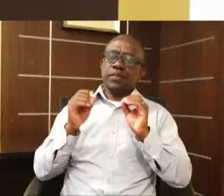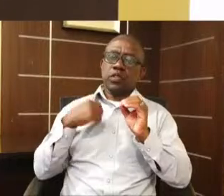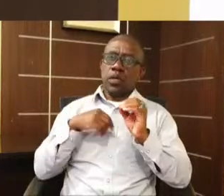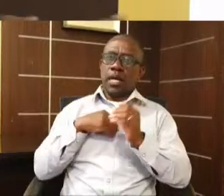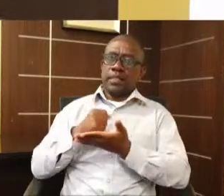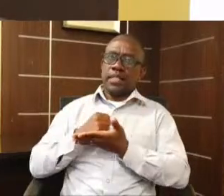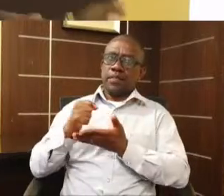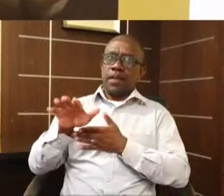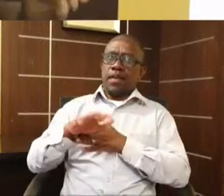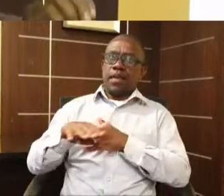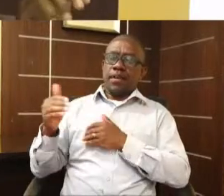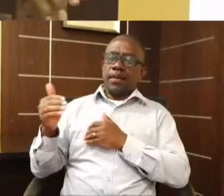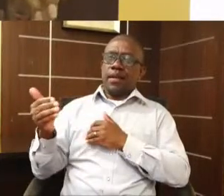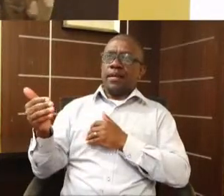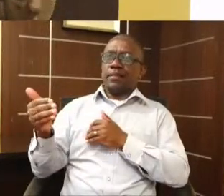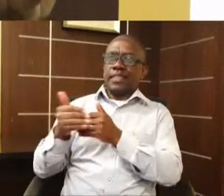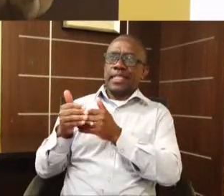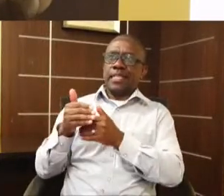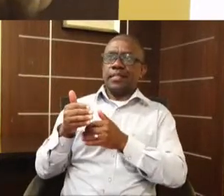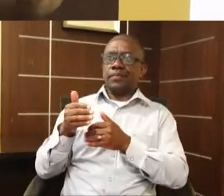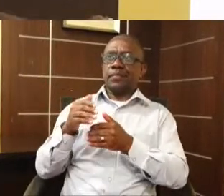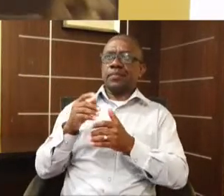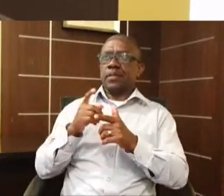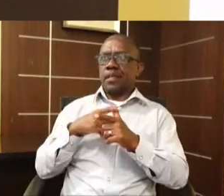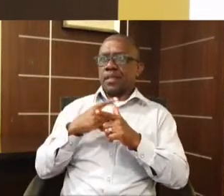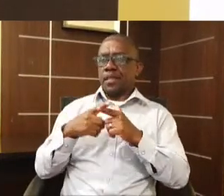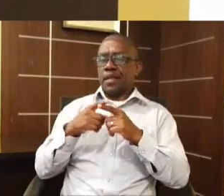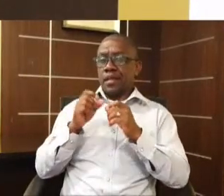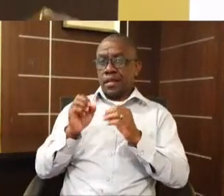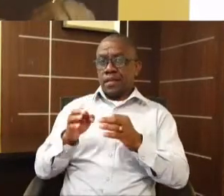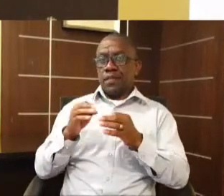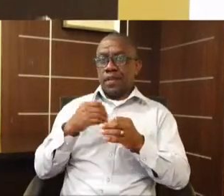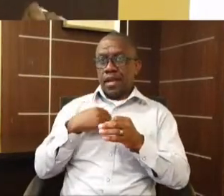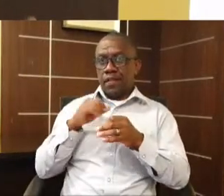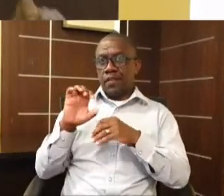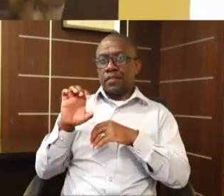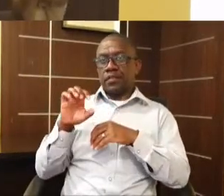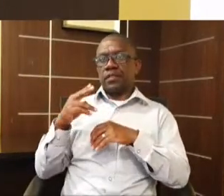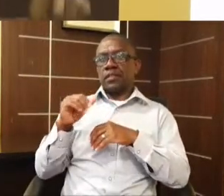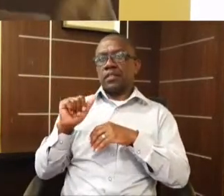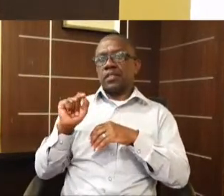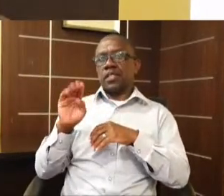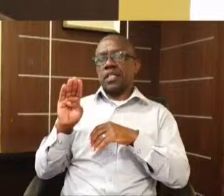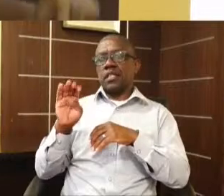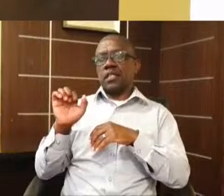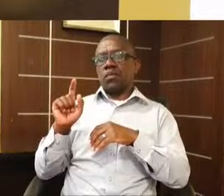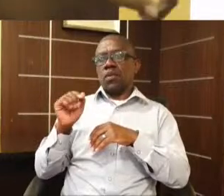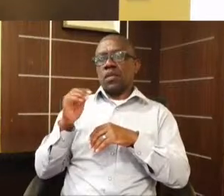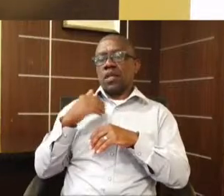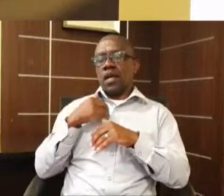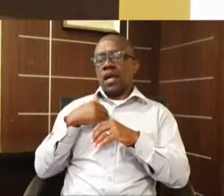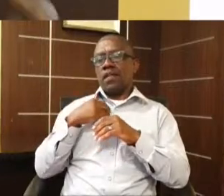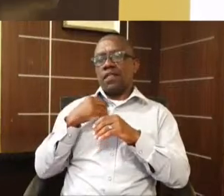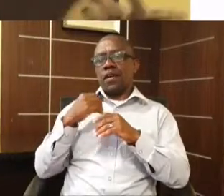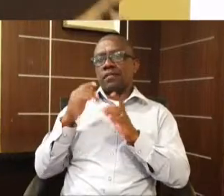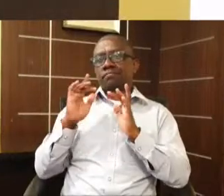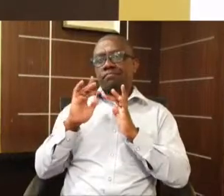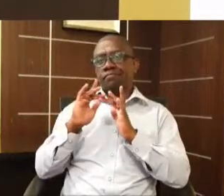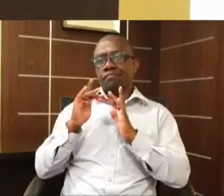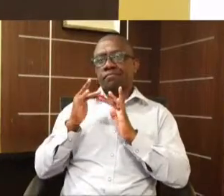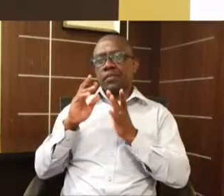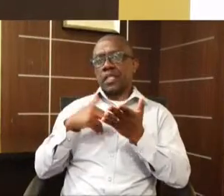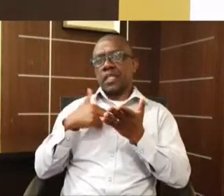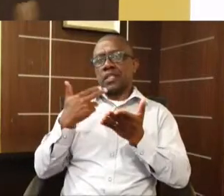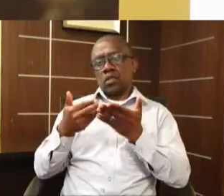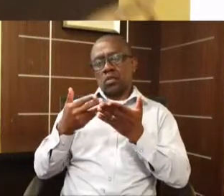that's the reason why. And even within the chatbot, they're actually virtual resources. Nena na Binti is one of the virtual